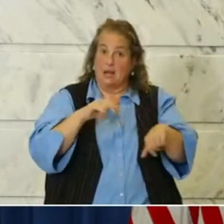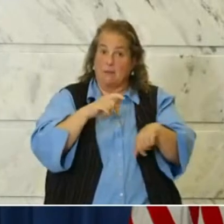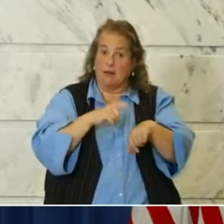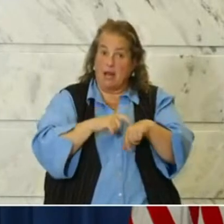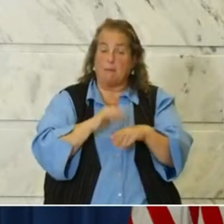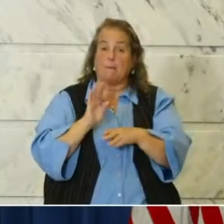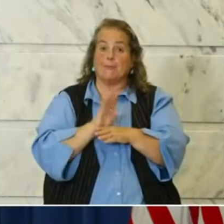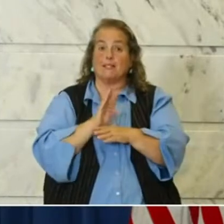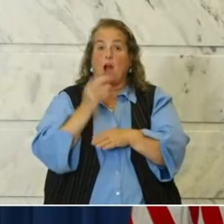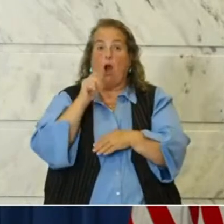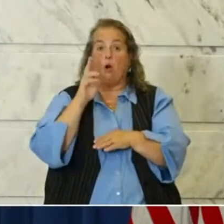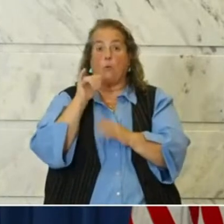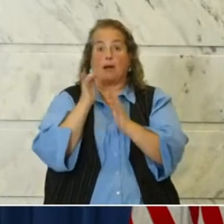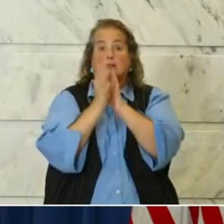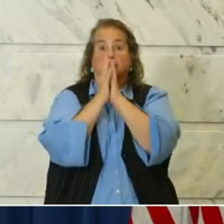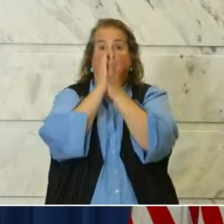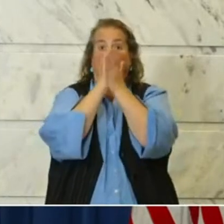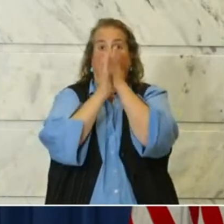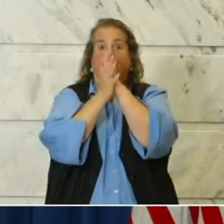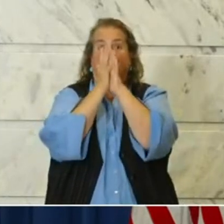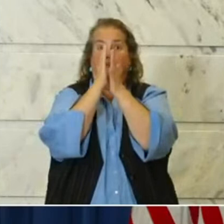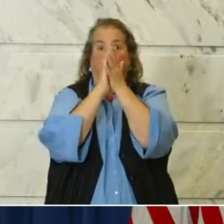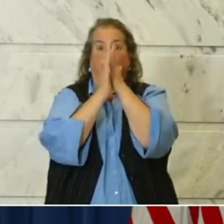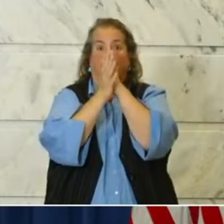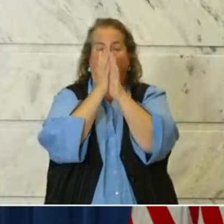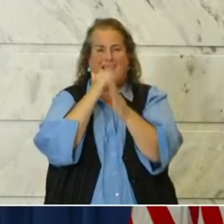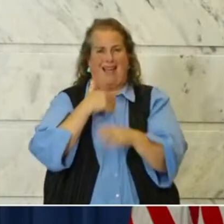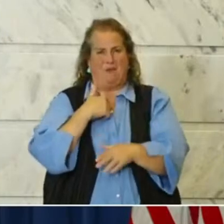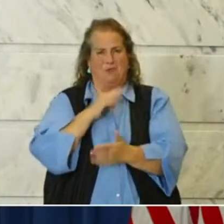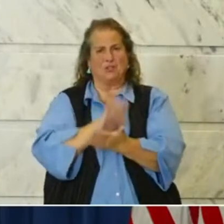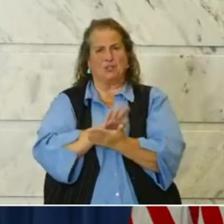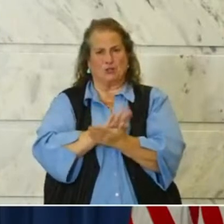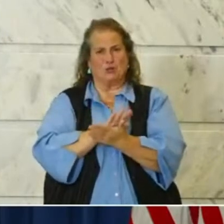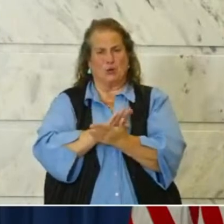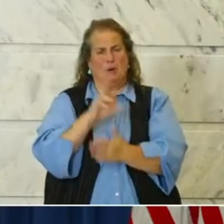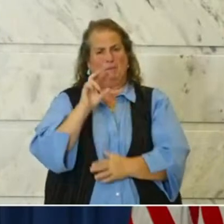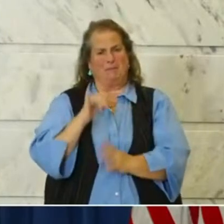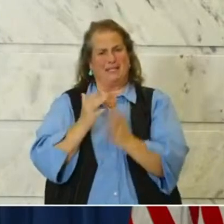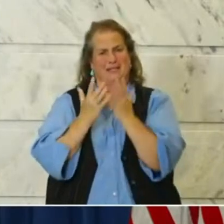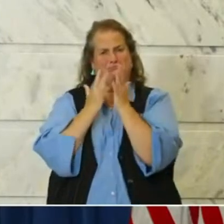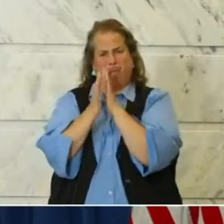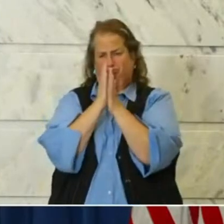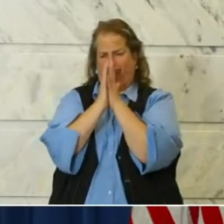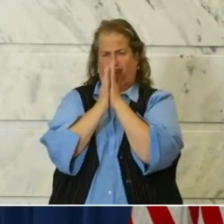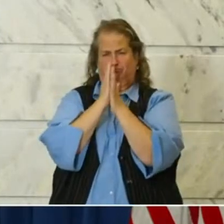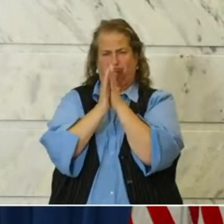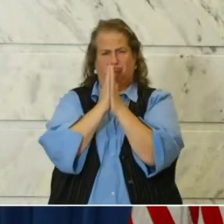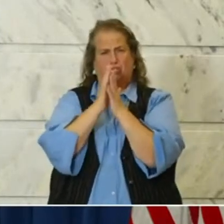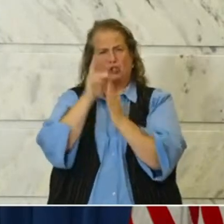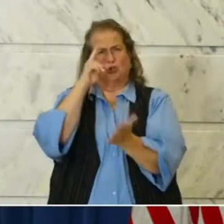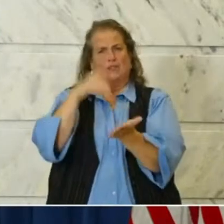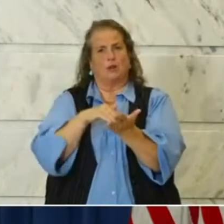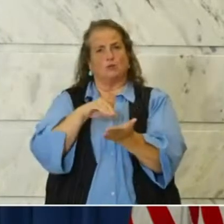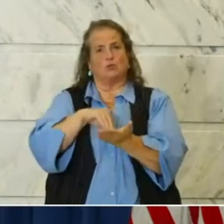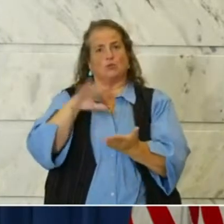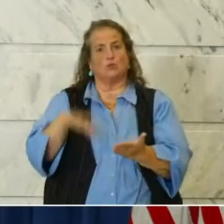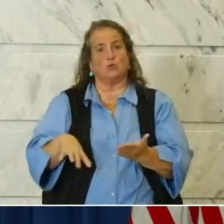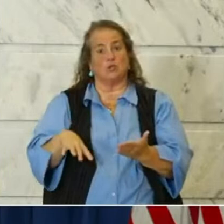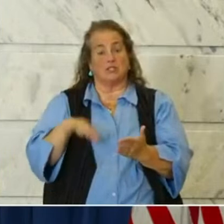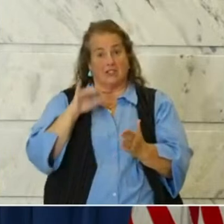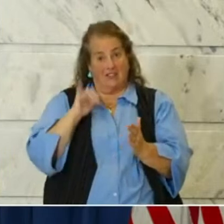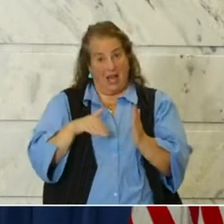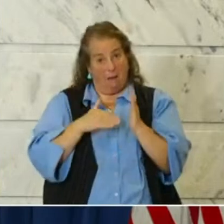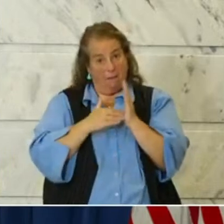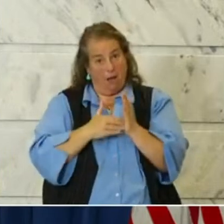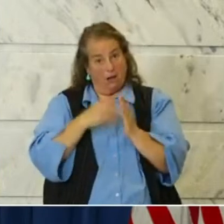busy hallways that I went to school in. I went to a school with almost 2,000 students. And in that model,